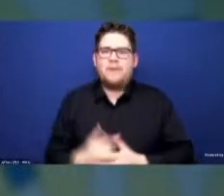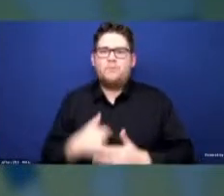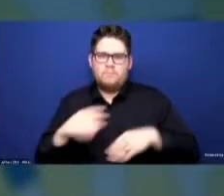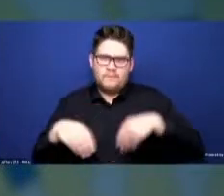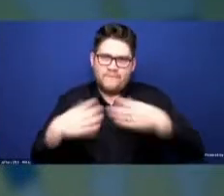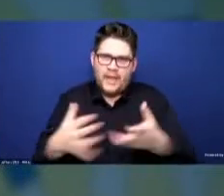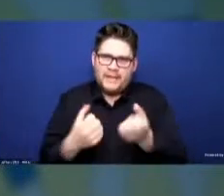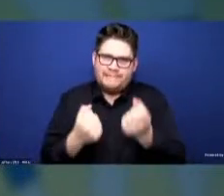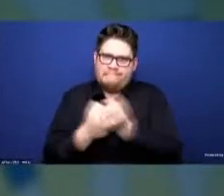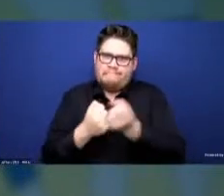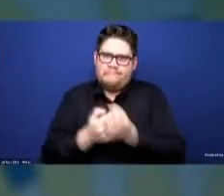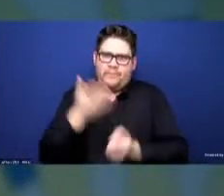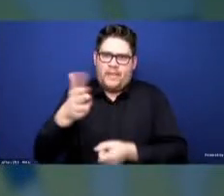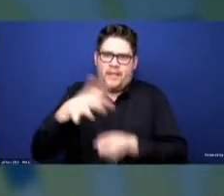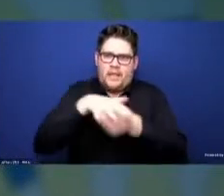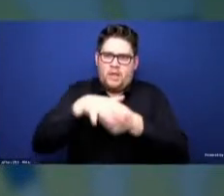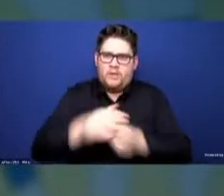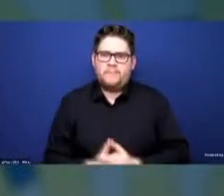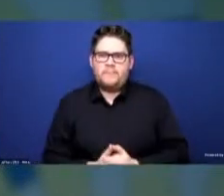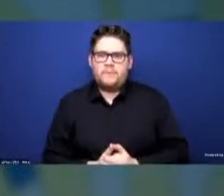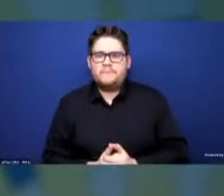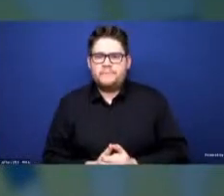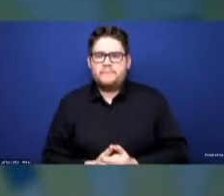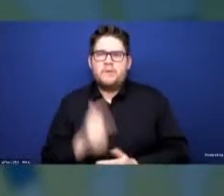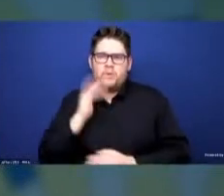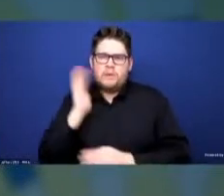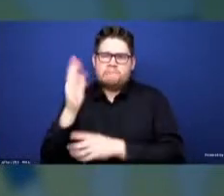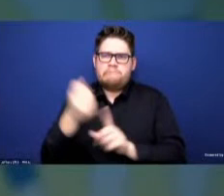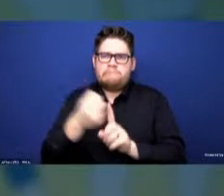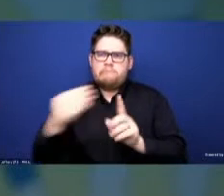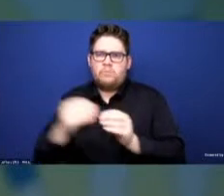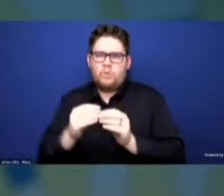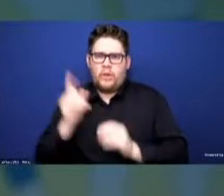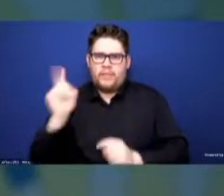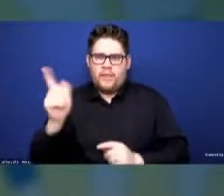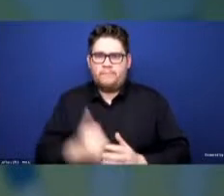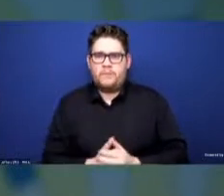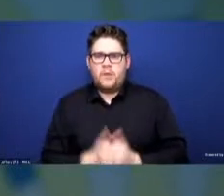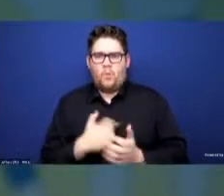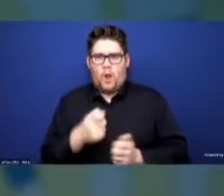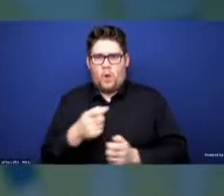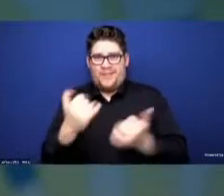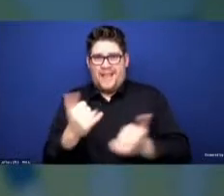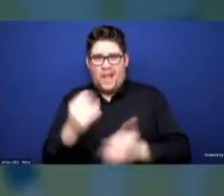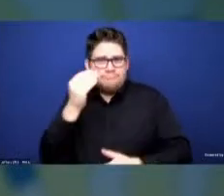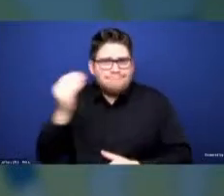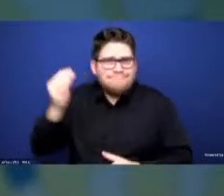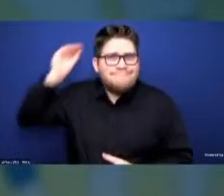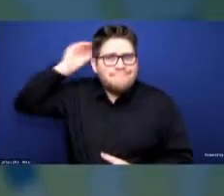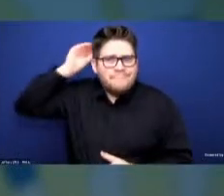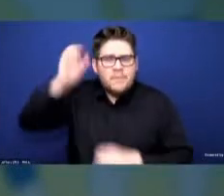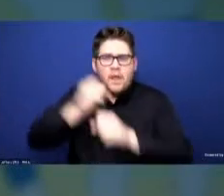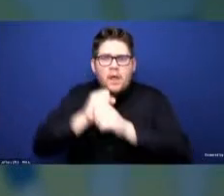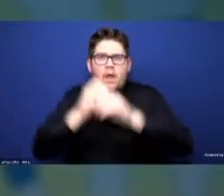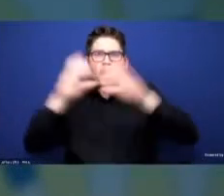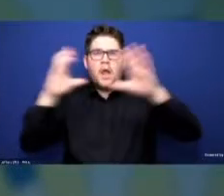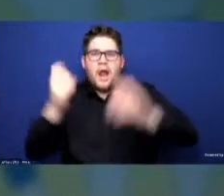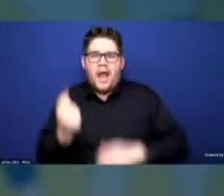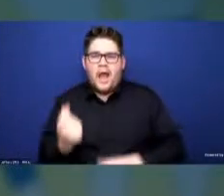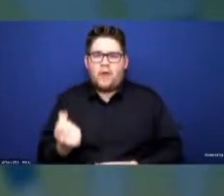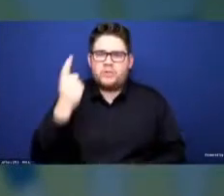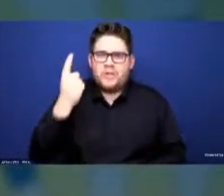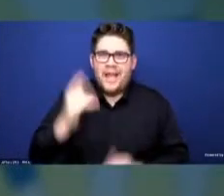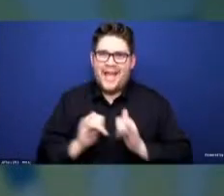that. So I just want this information to be out there so that people understand how we're making some of those decisions, sometimes